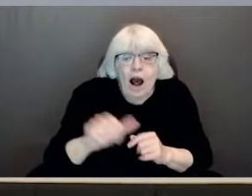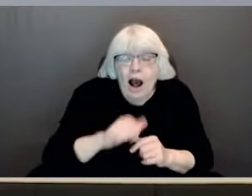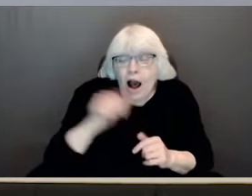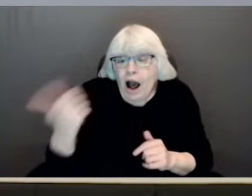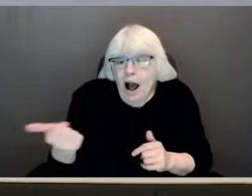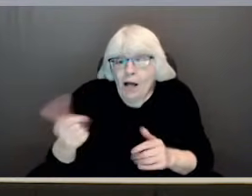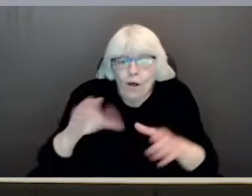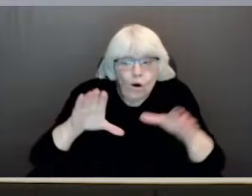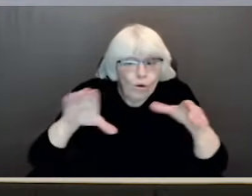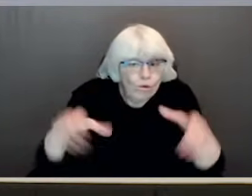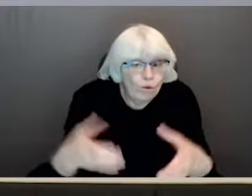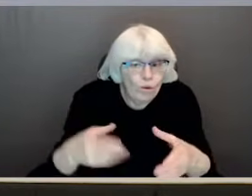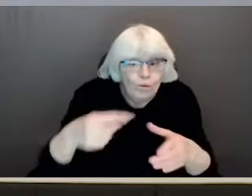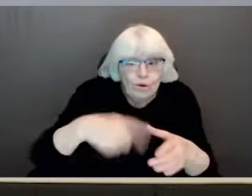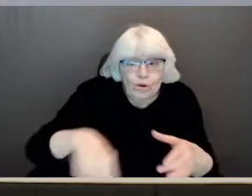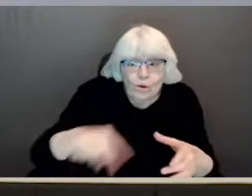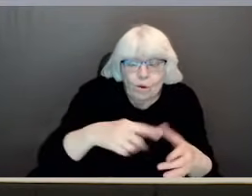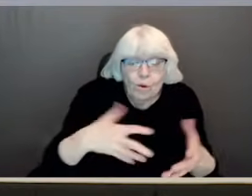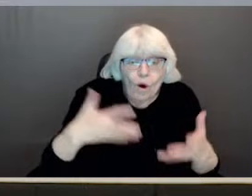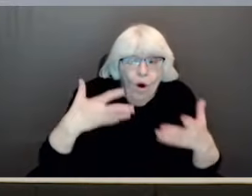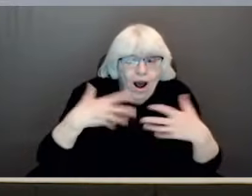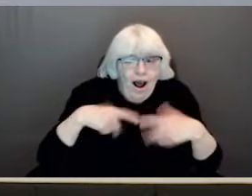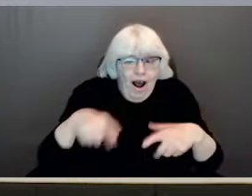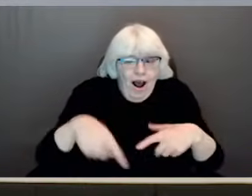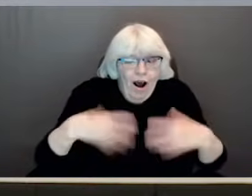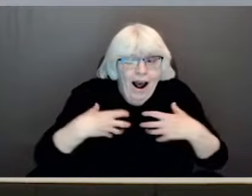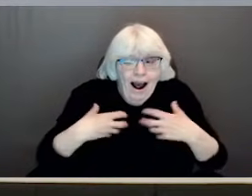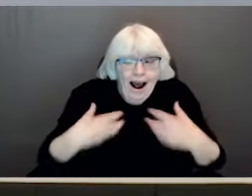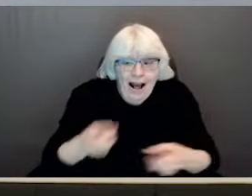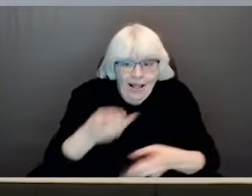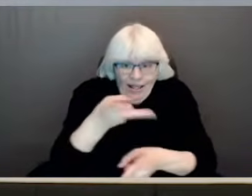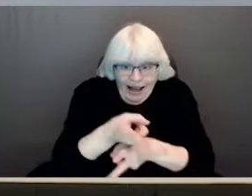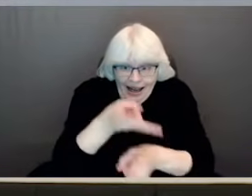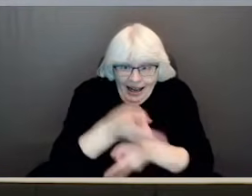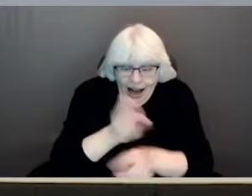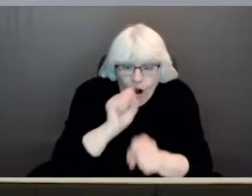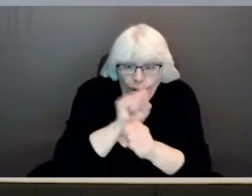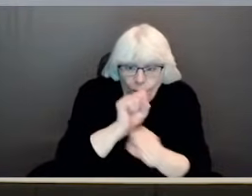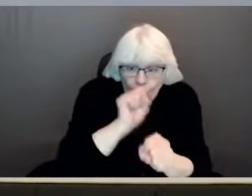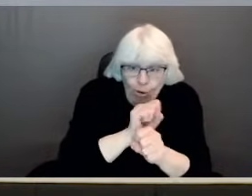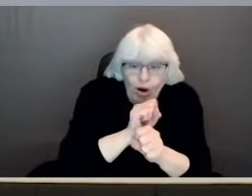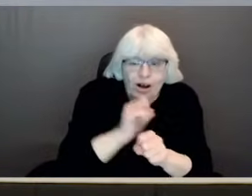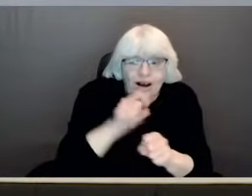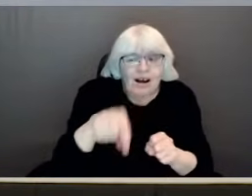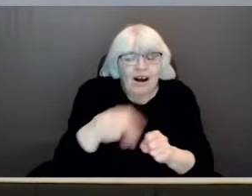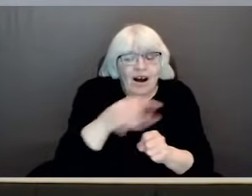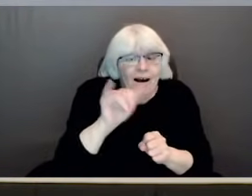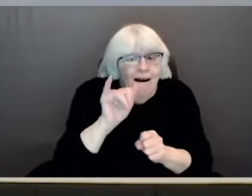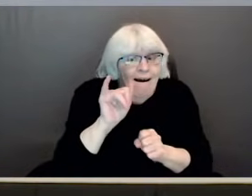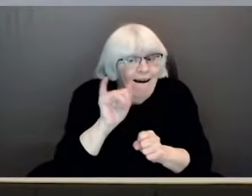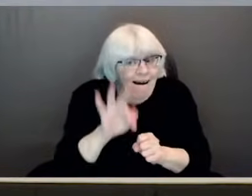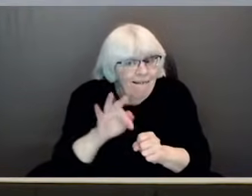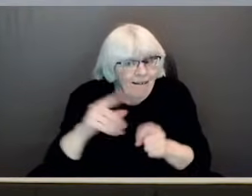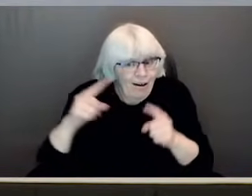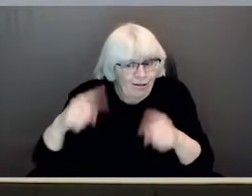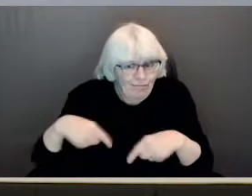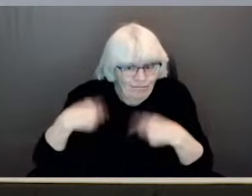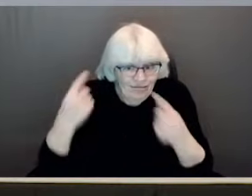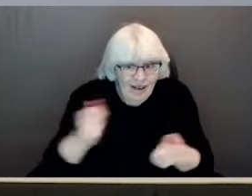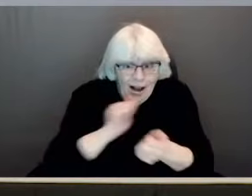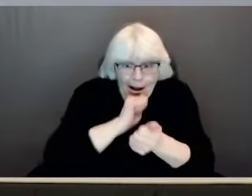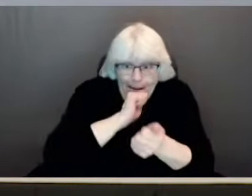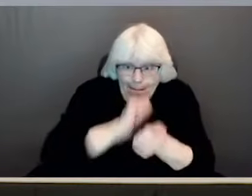their 2nd dose, but it's particularly for frontline healthcare workers who had that short interval